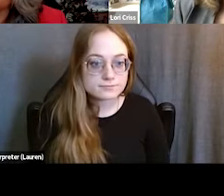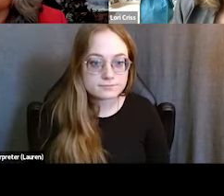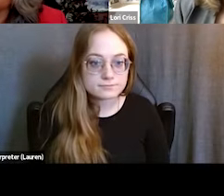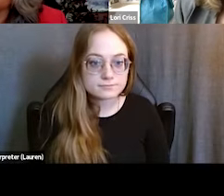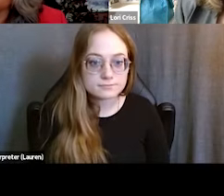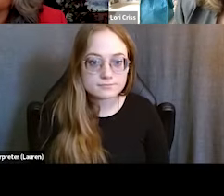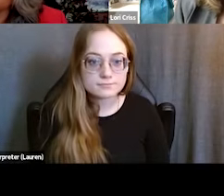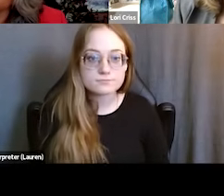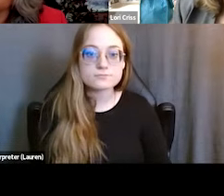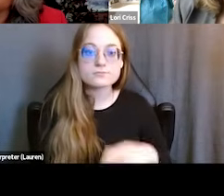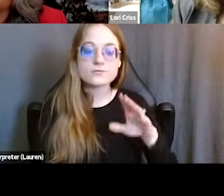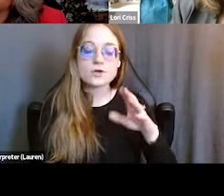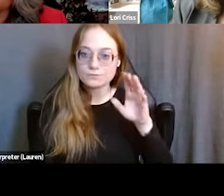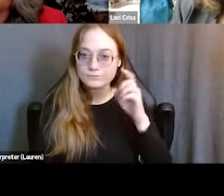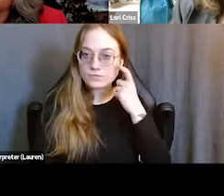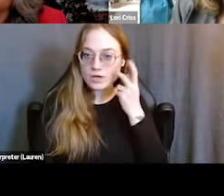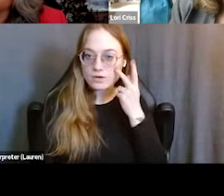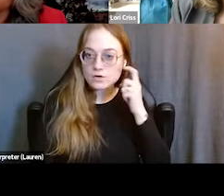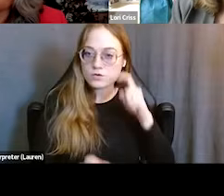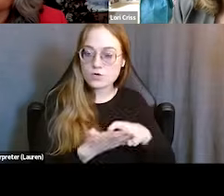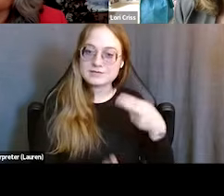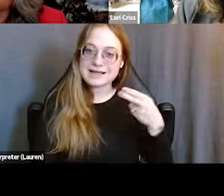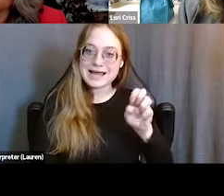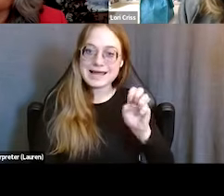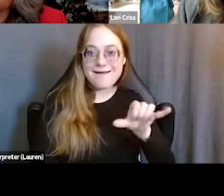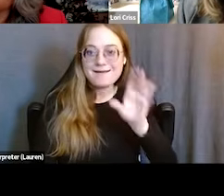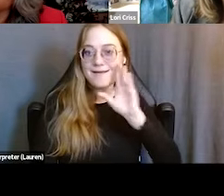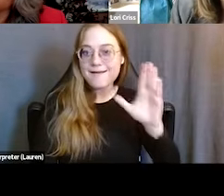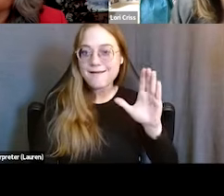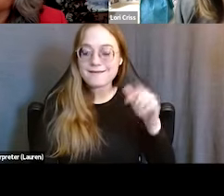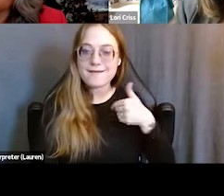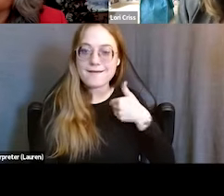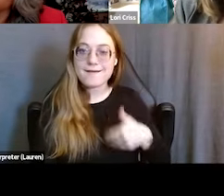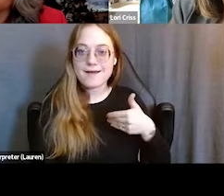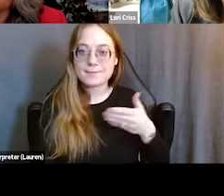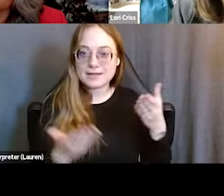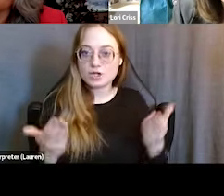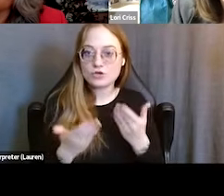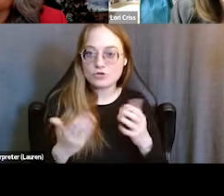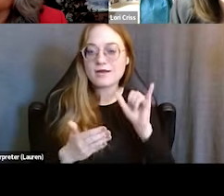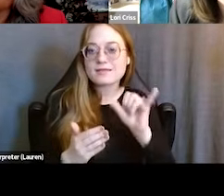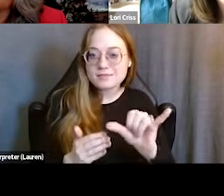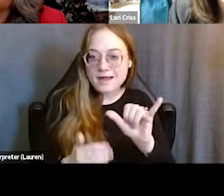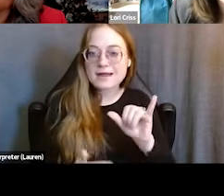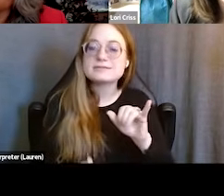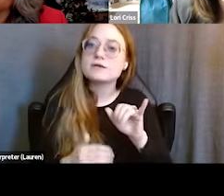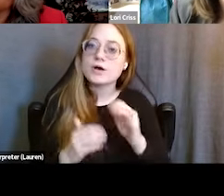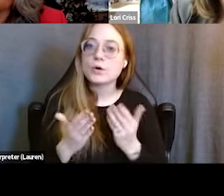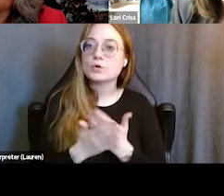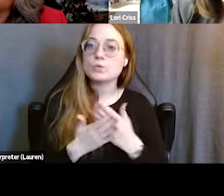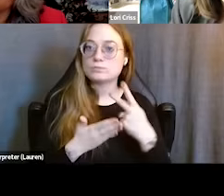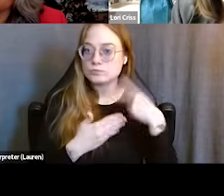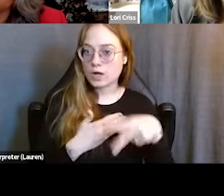developed by youth in Ohio. It's a youth-led initiative to help create a platform where youth can engage